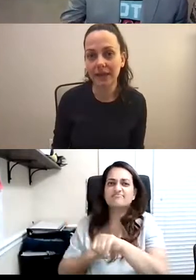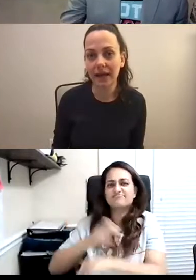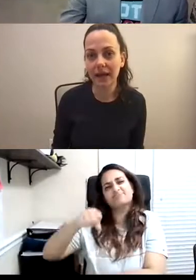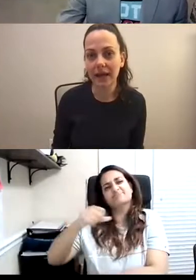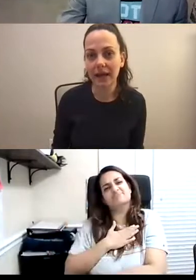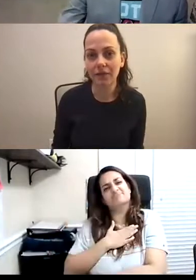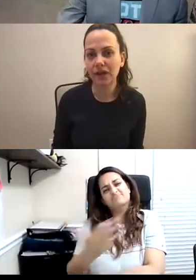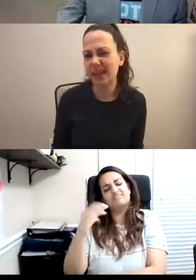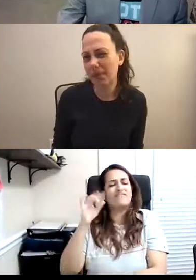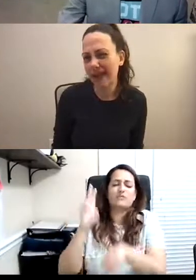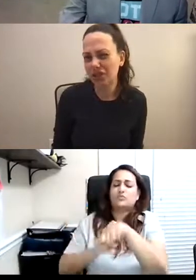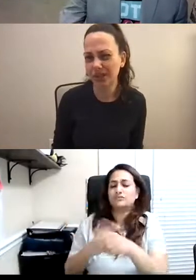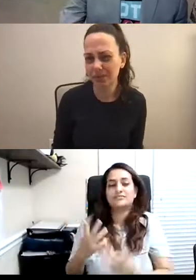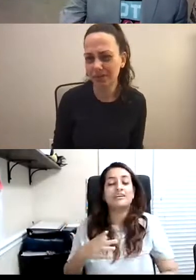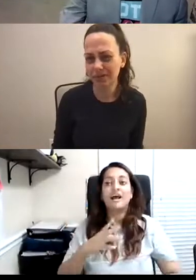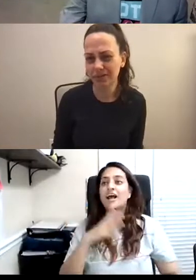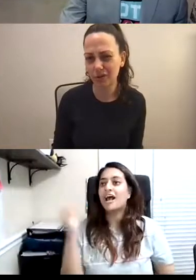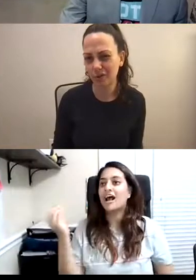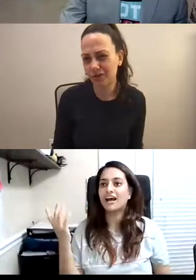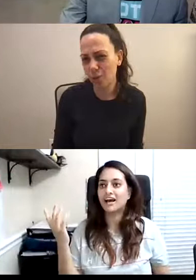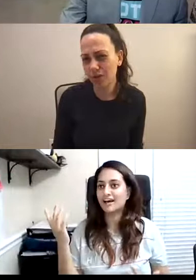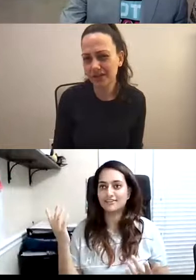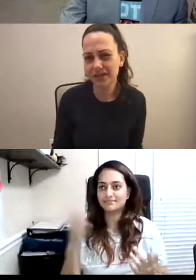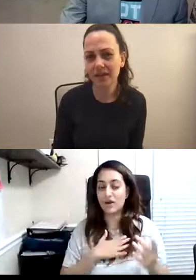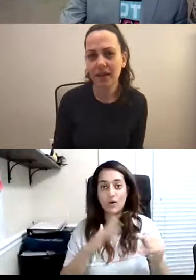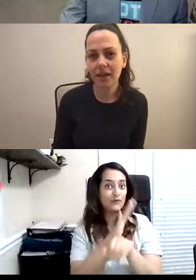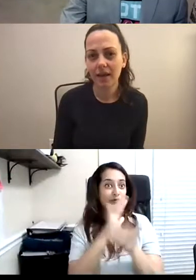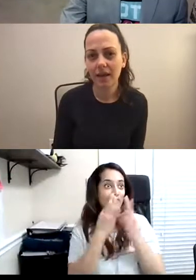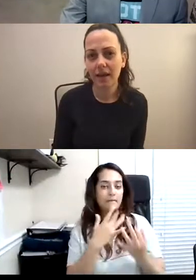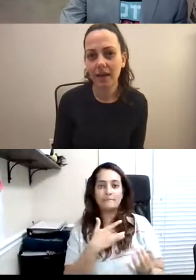family-wise, I feel like the black sheep. So of course,